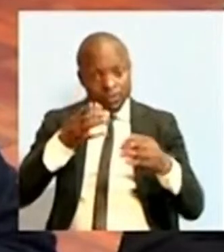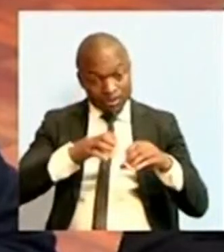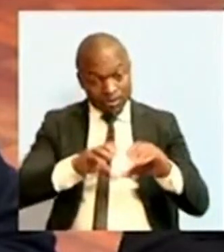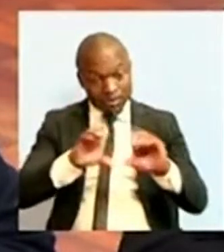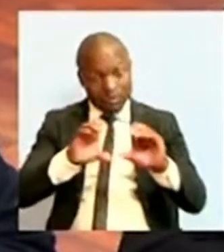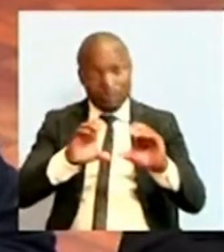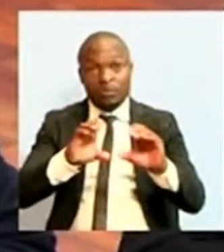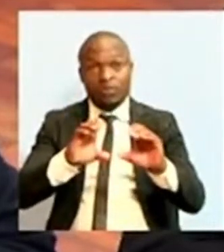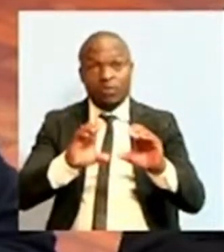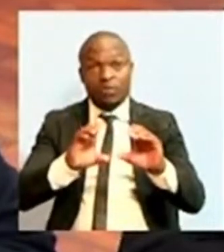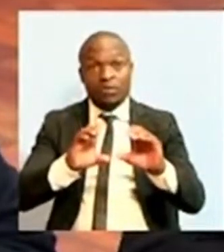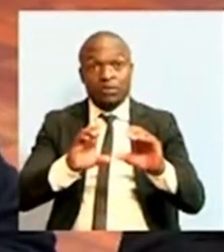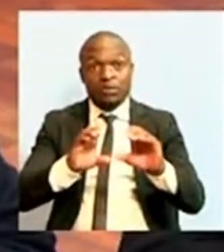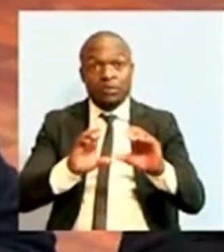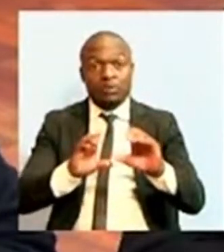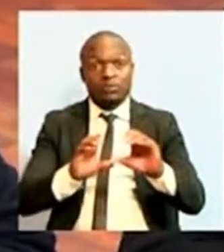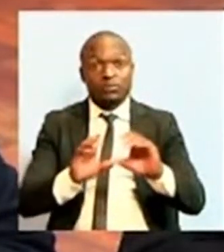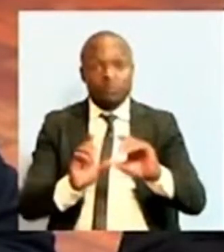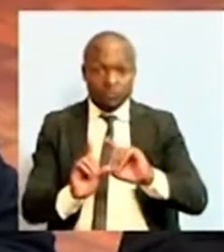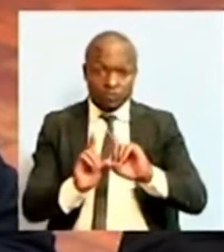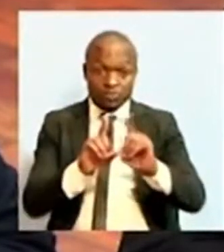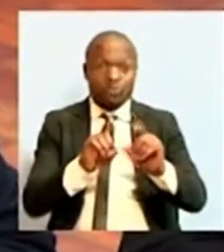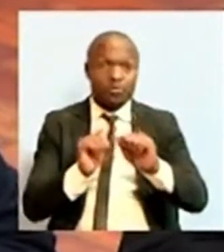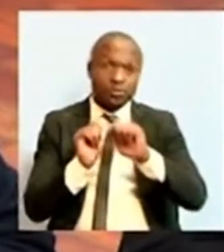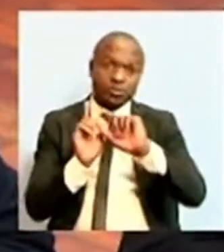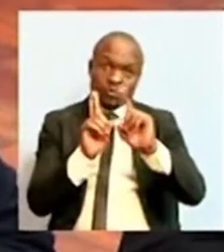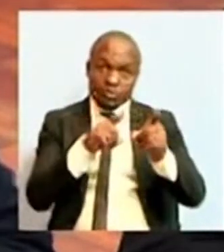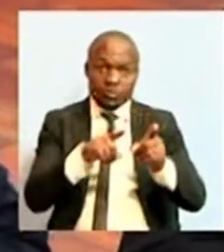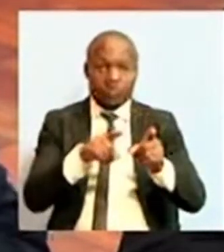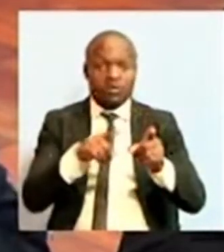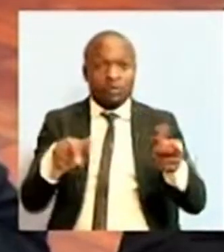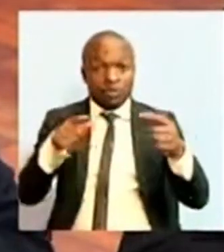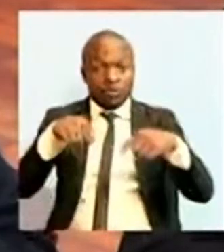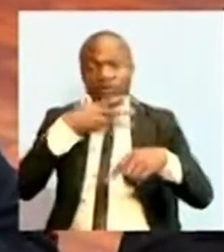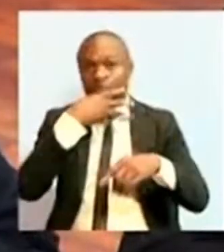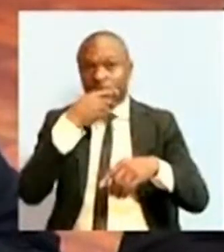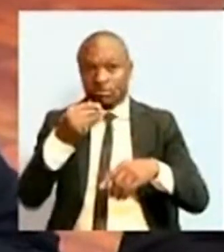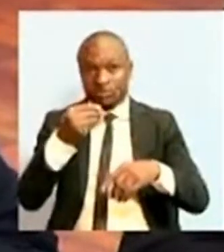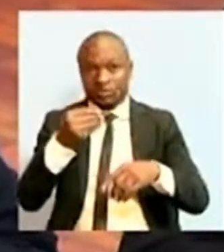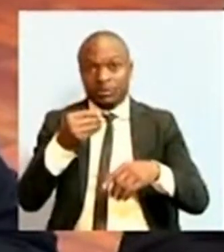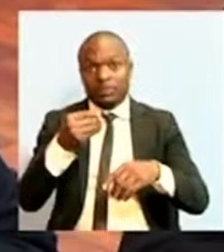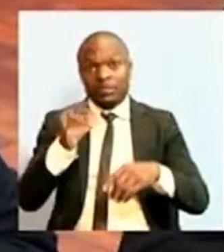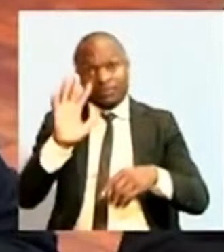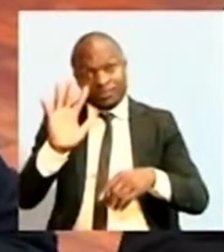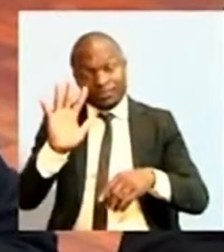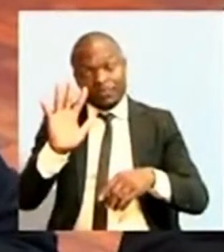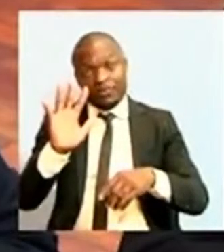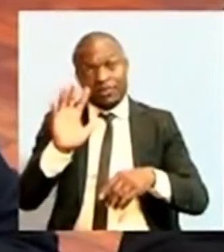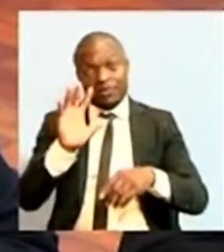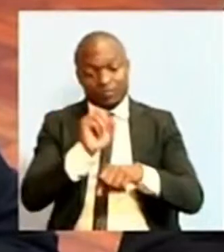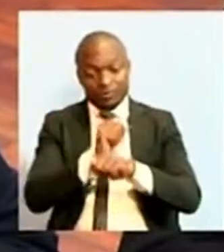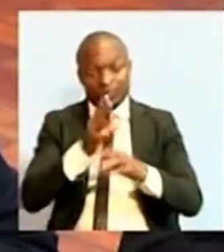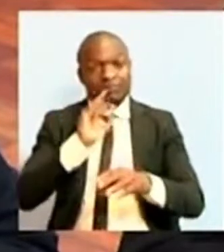the remaining 5 officers are confirmed by the Local Government Service Commission.